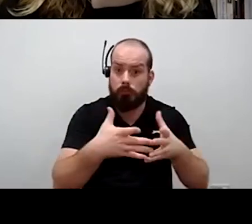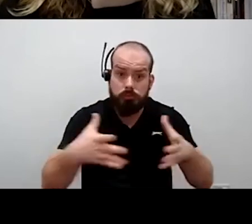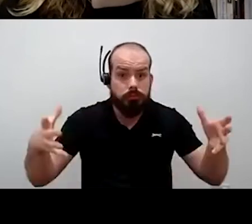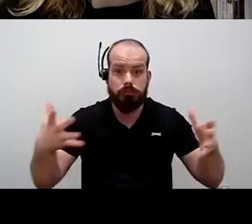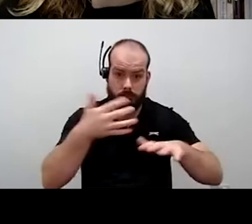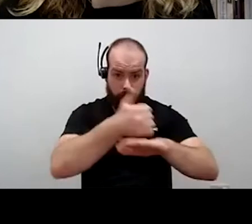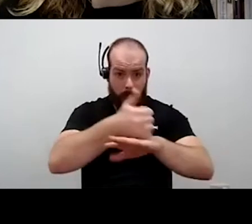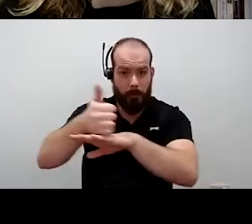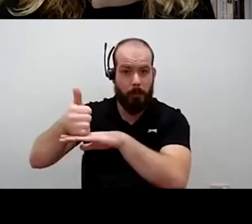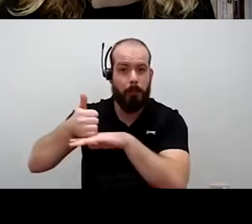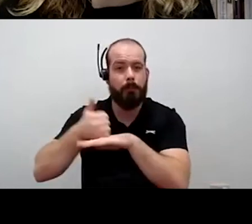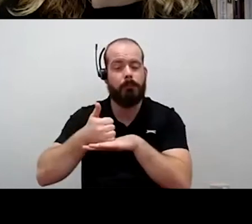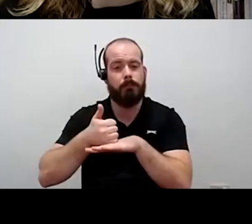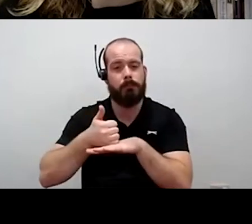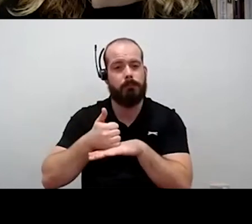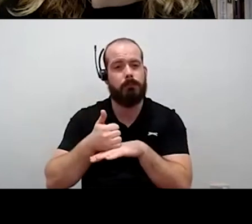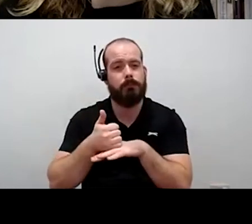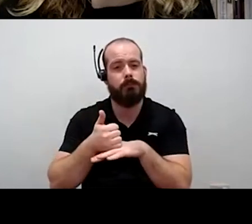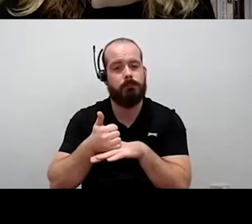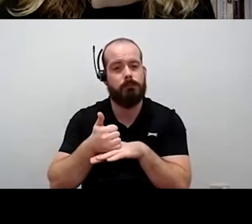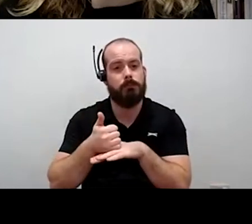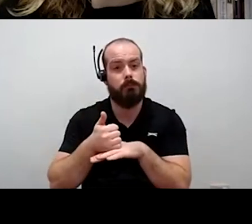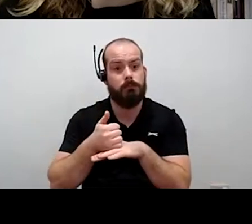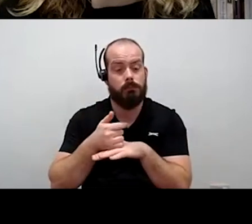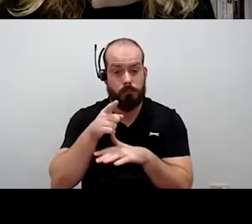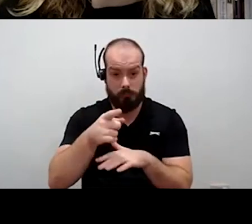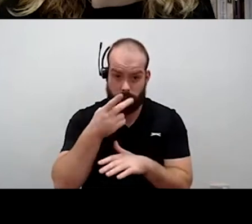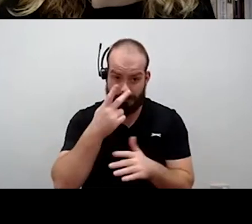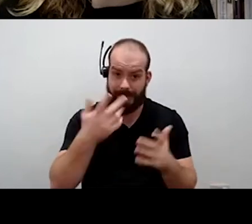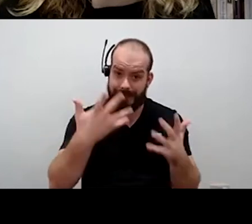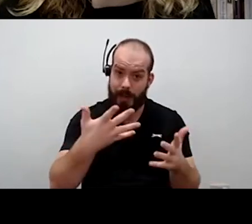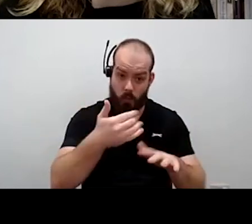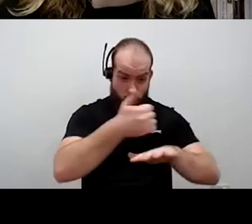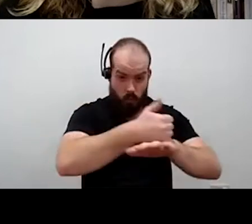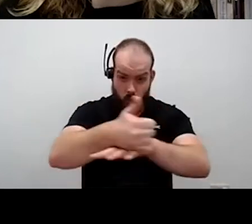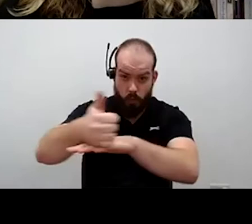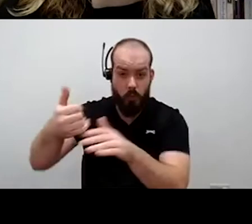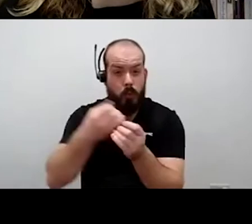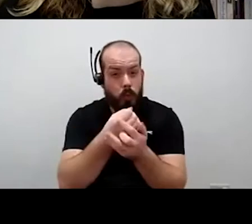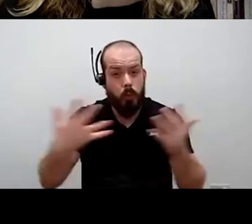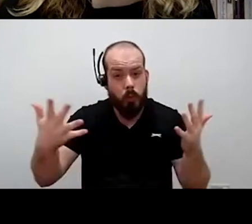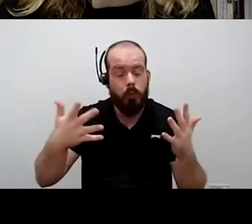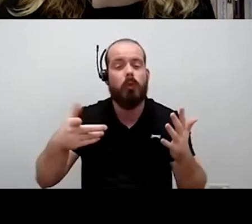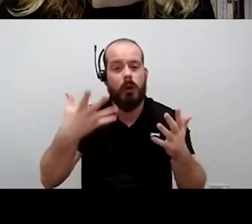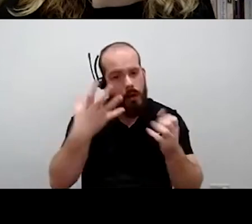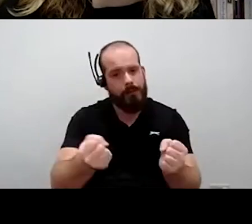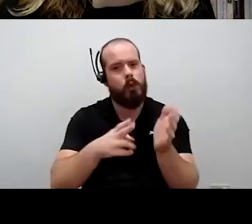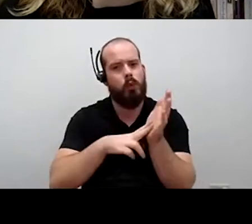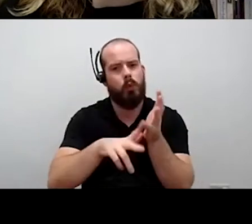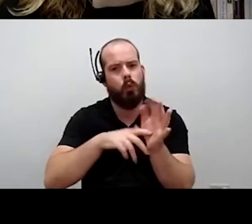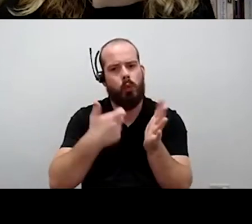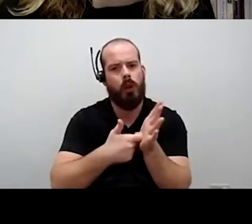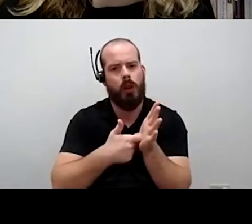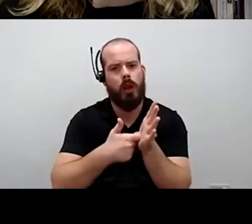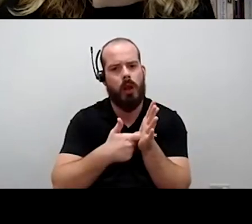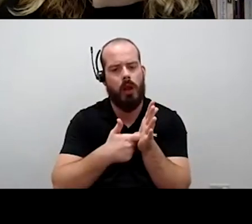their electricity mix, all of them have nuclear weapons, but Germany, right? Germany is the only